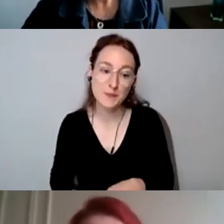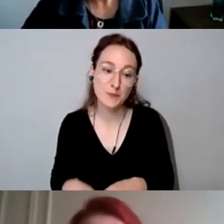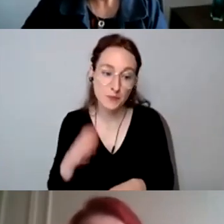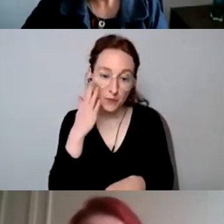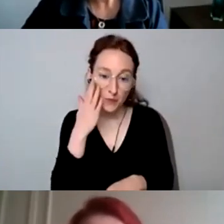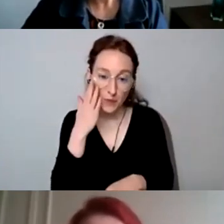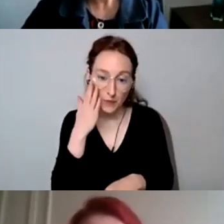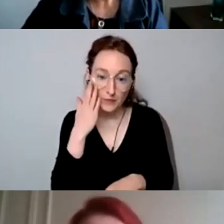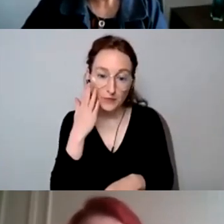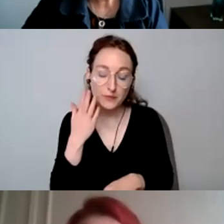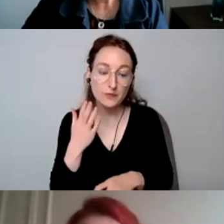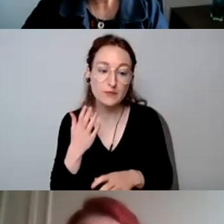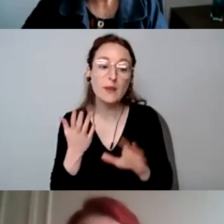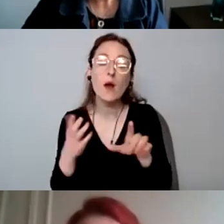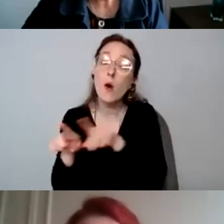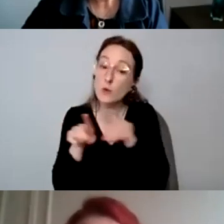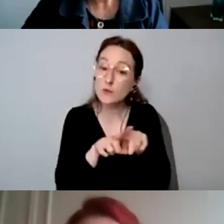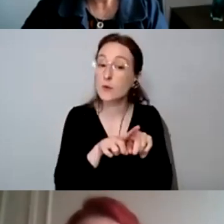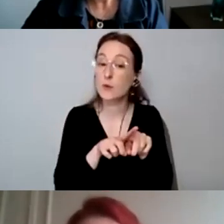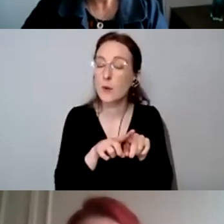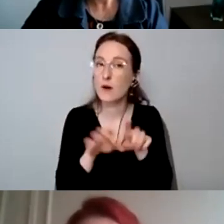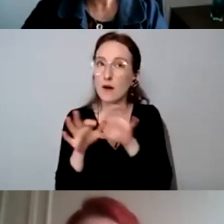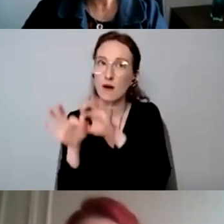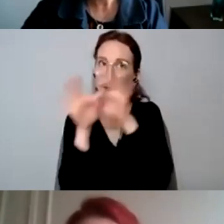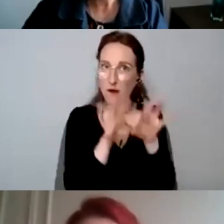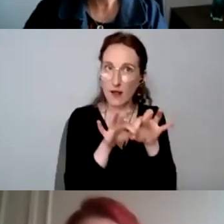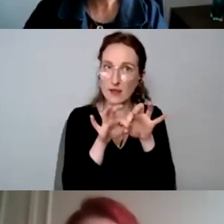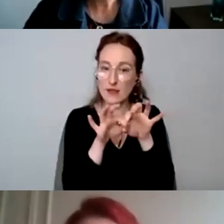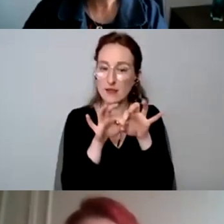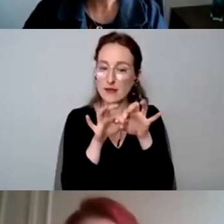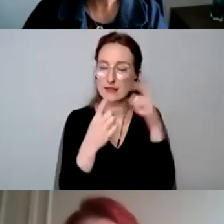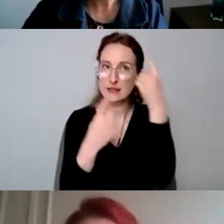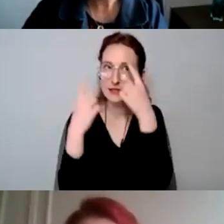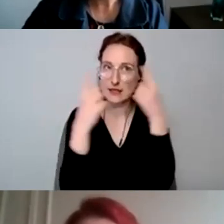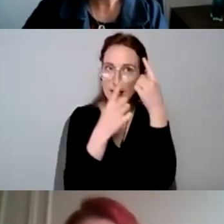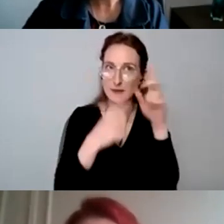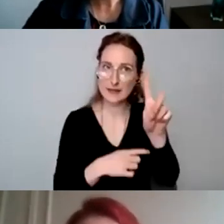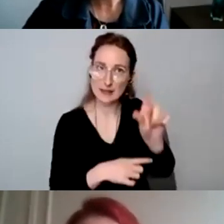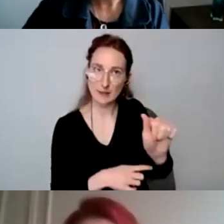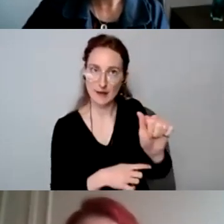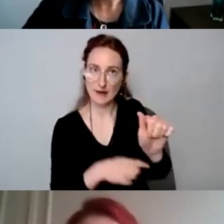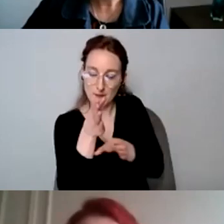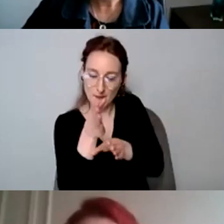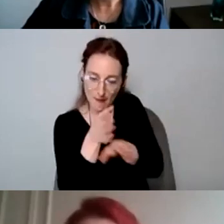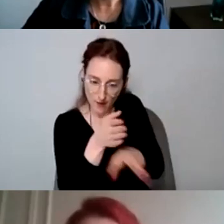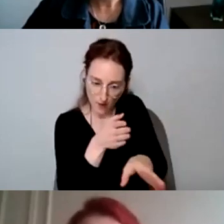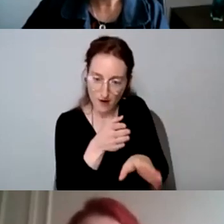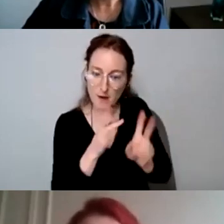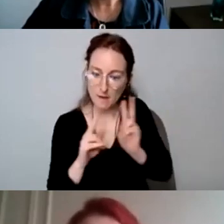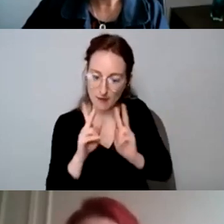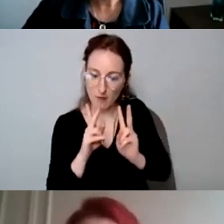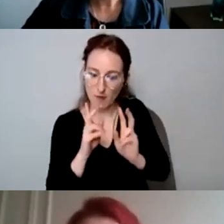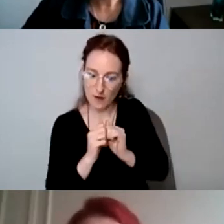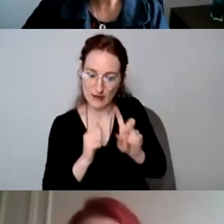for me, it also ties to this thinking about disability minority, the minority of people with disabilities as